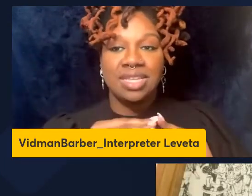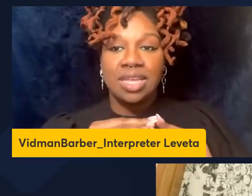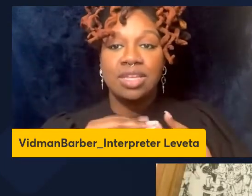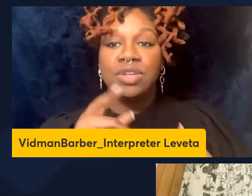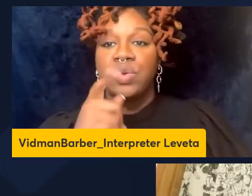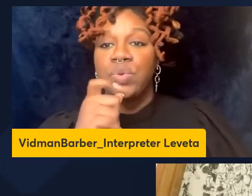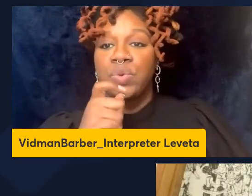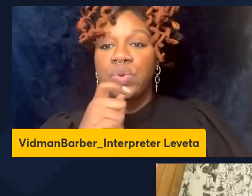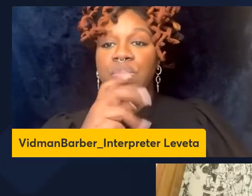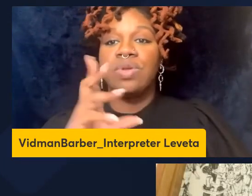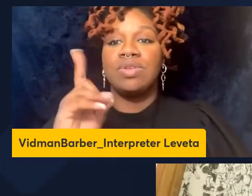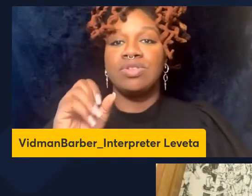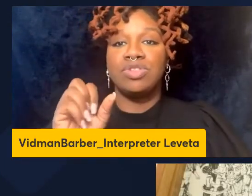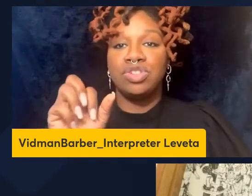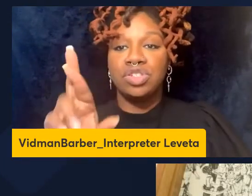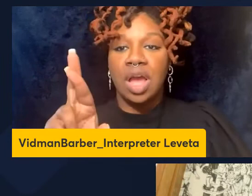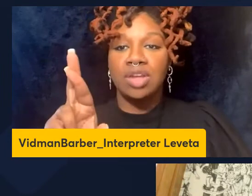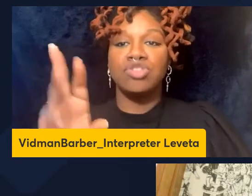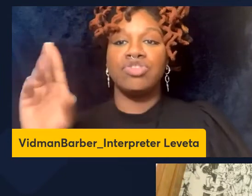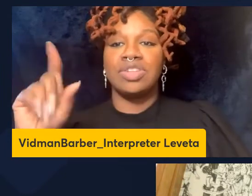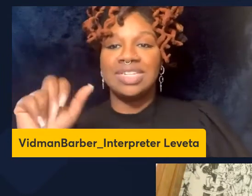Daniel Abebayehu.